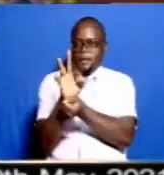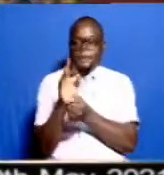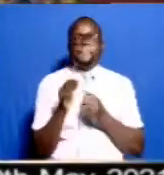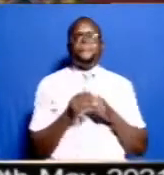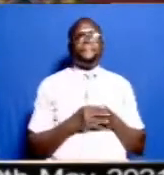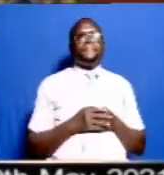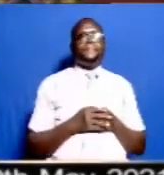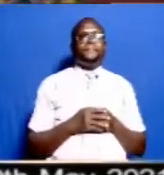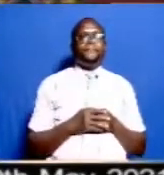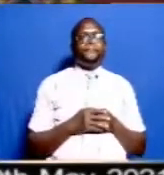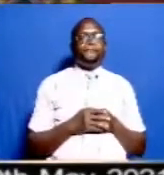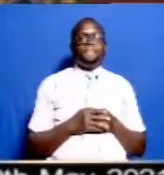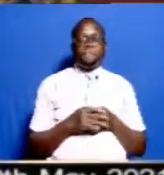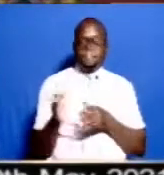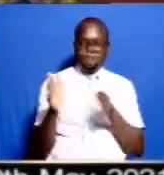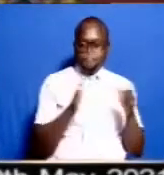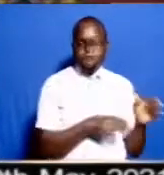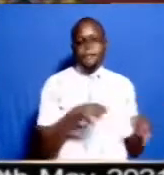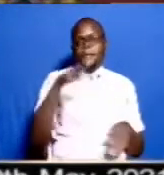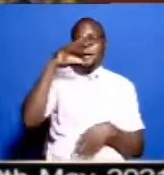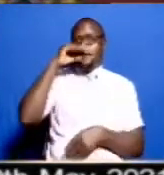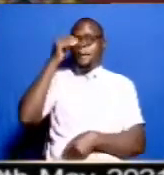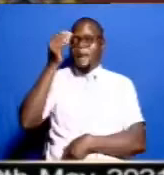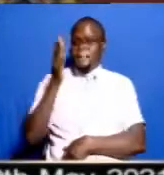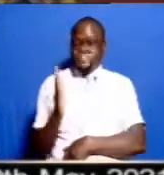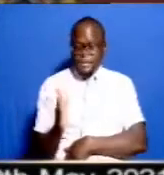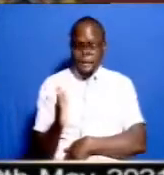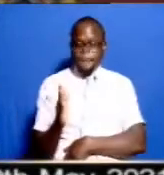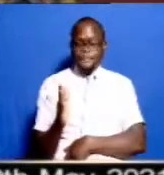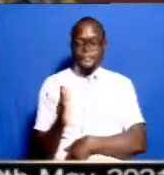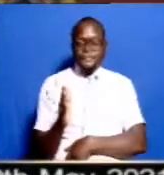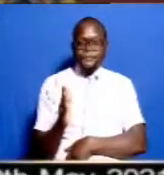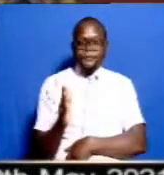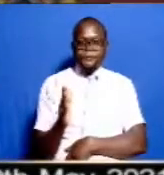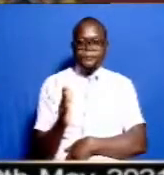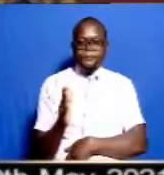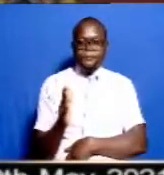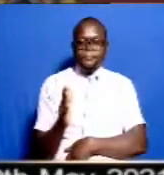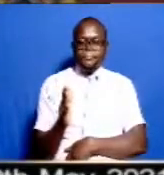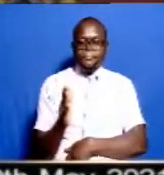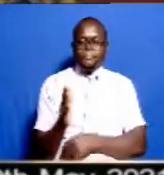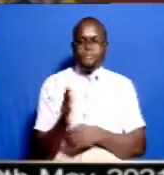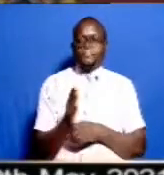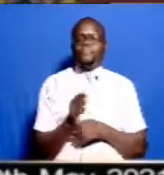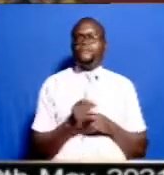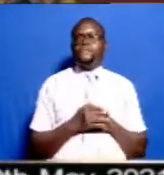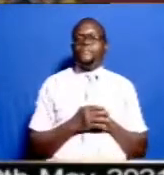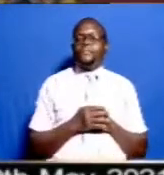Madam Speaker,